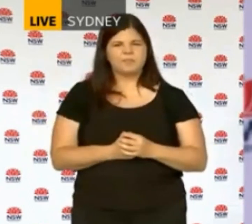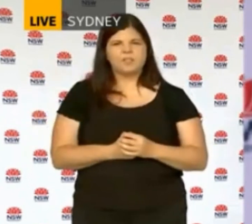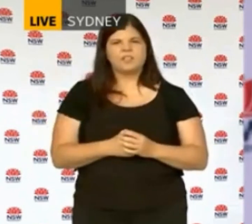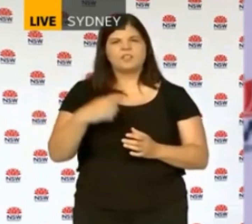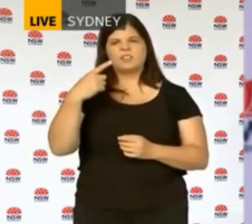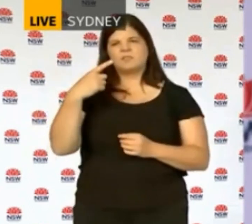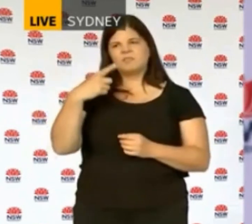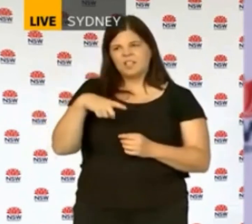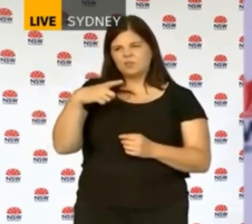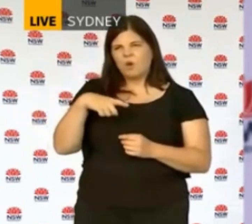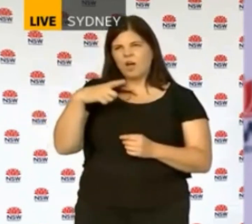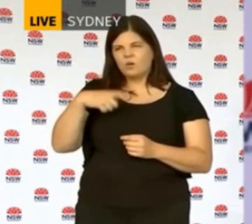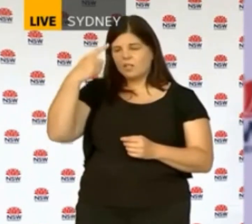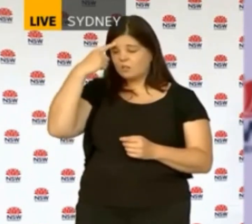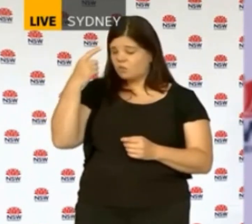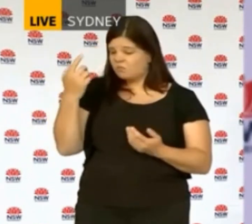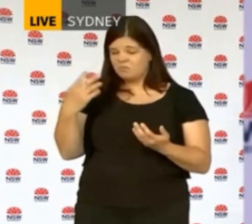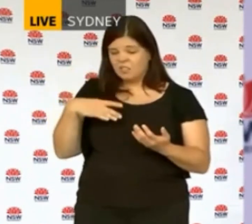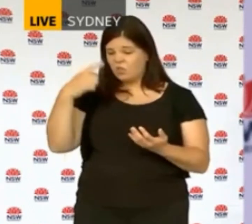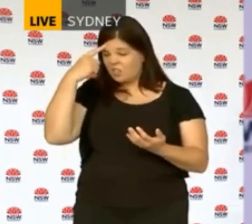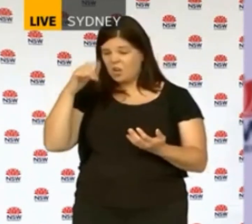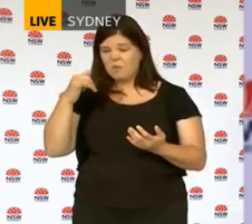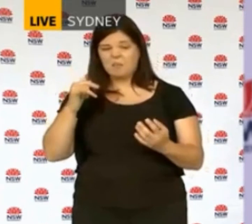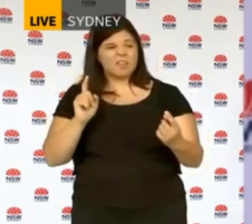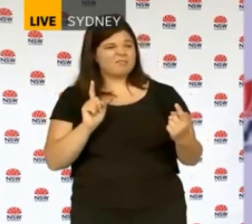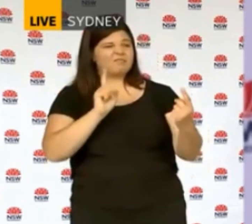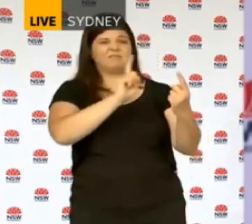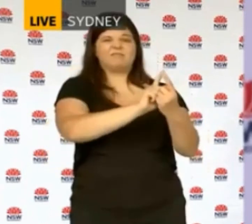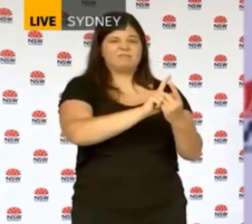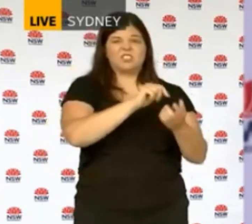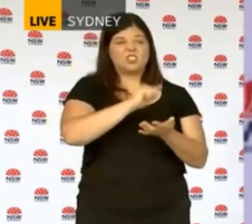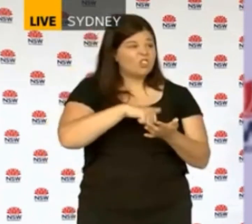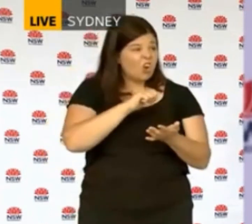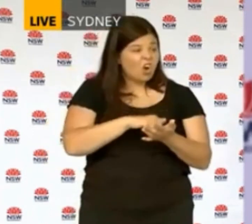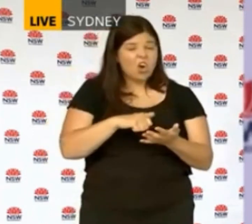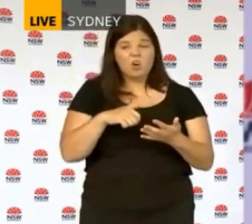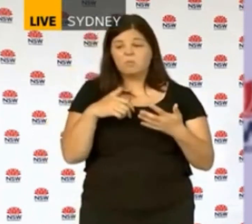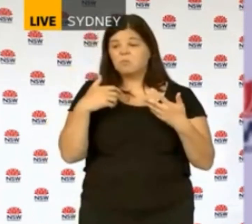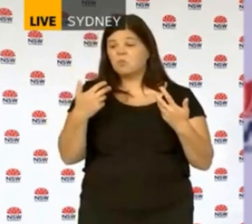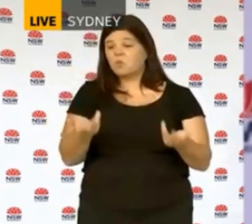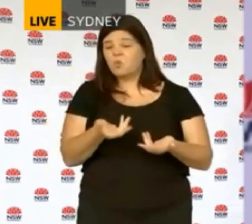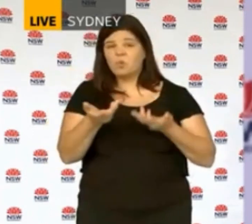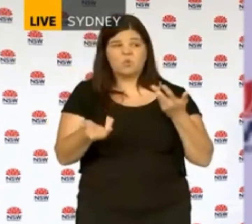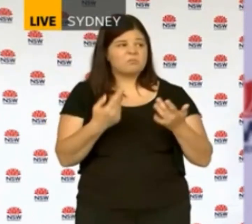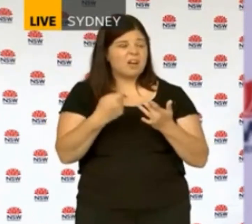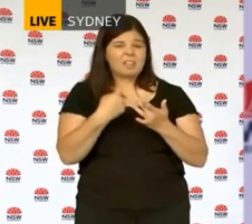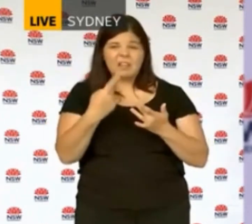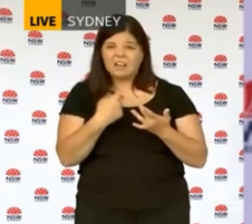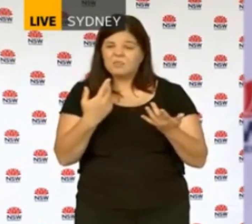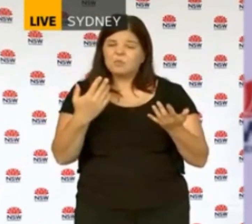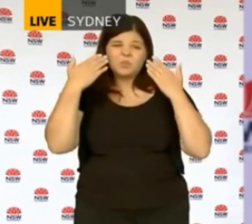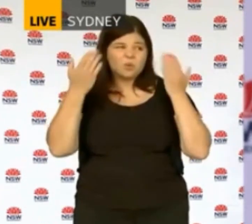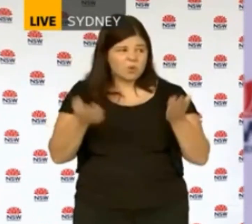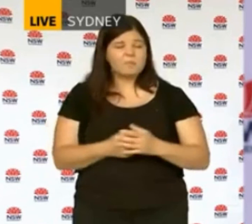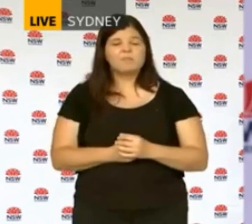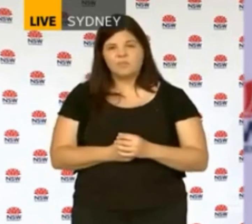the risk that this person has been inadvertently exposed in the shopping centre or his other limited exposure venues. We